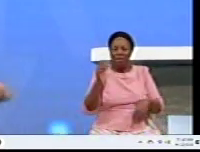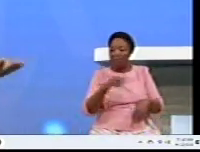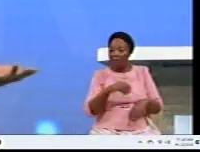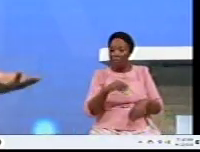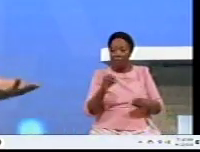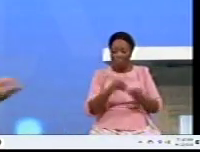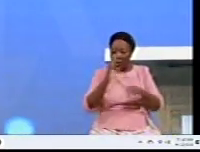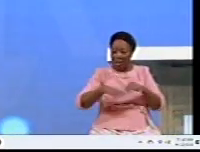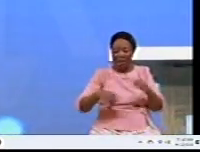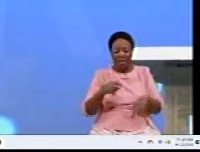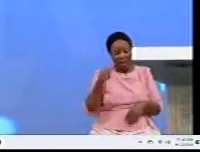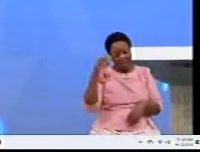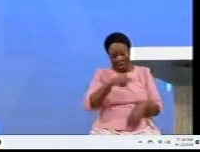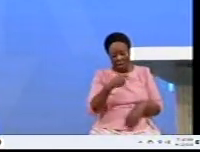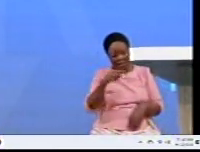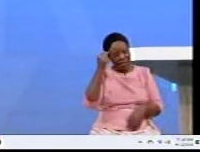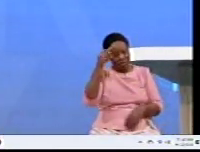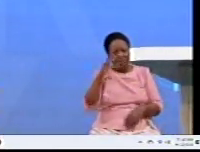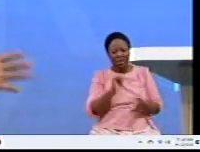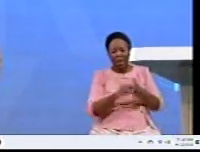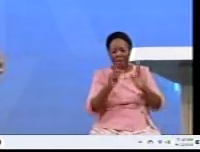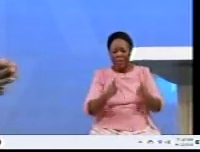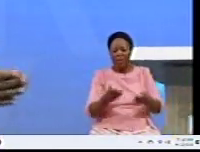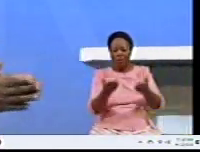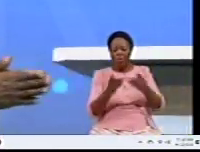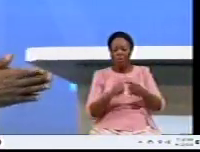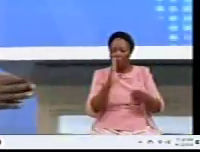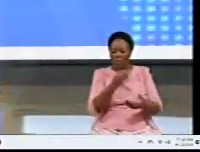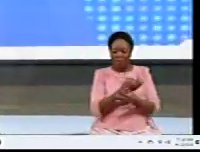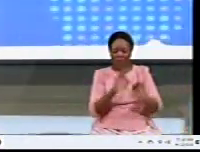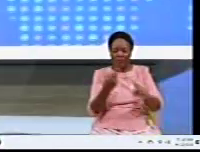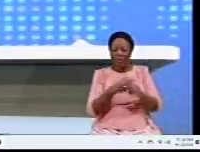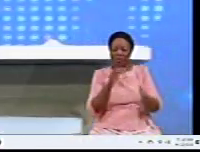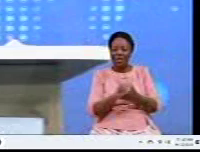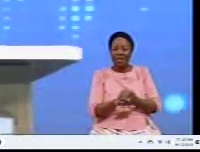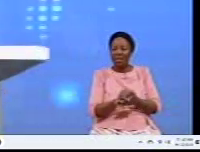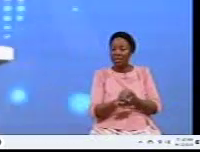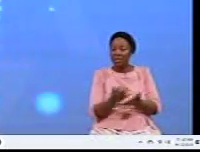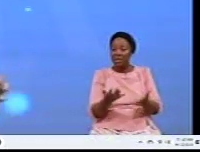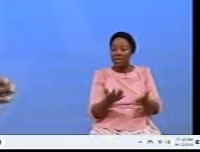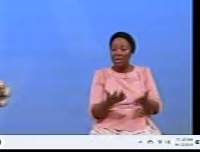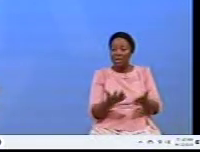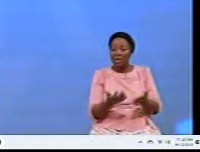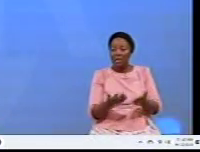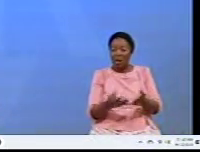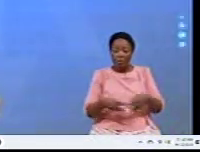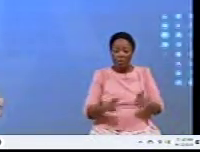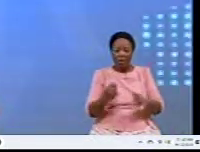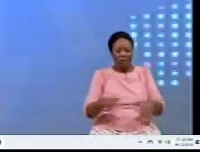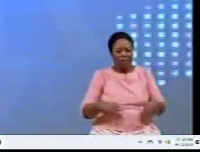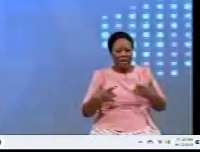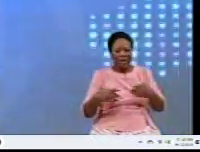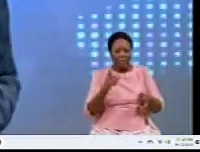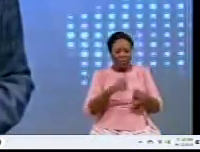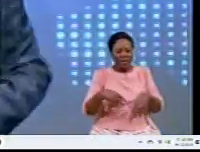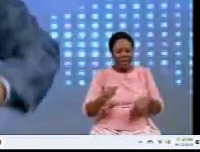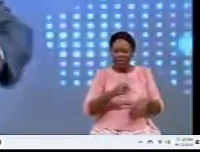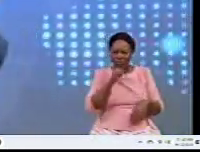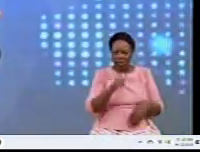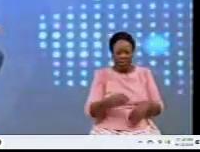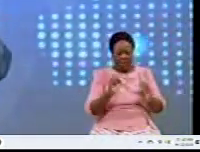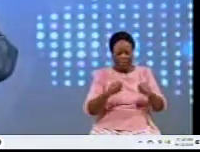be free from that animosity, and yet is not able to be